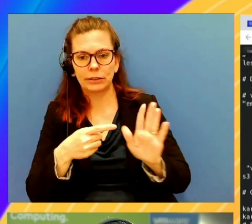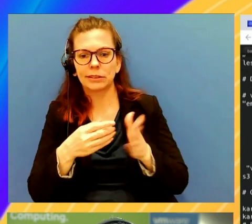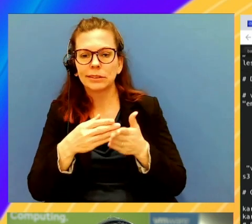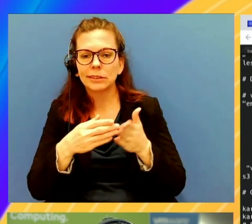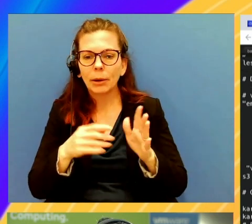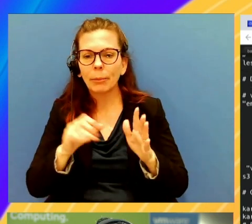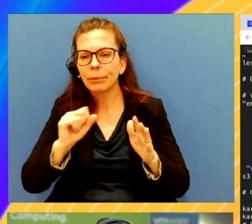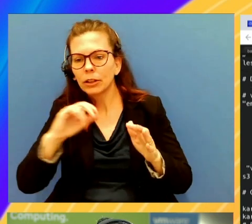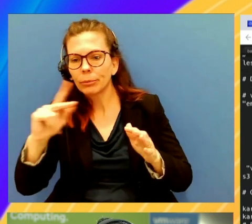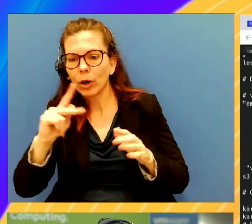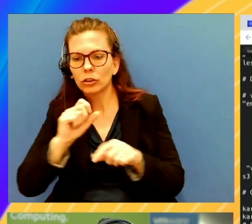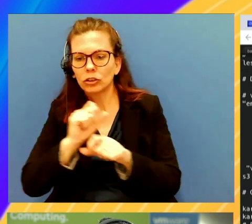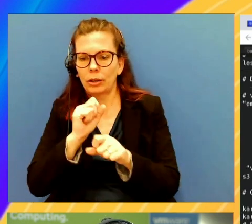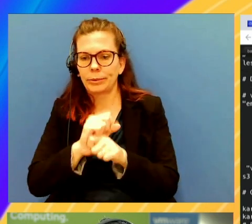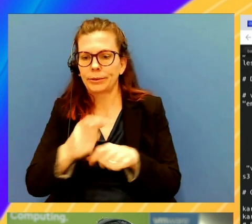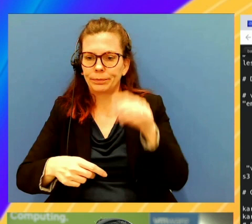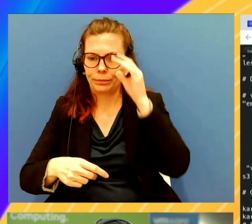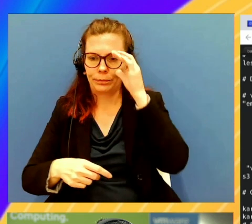jobs.